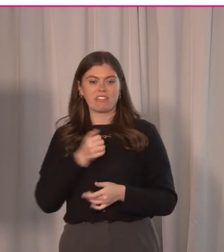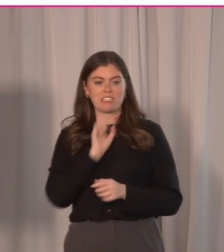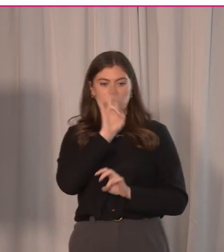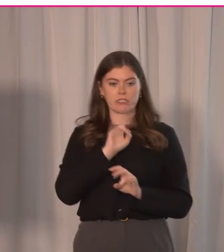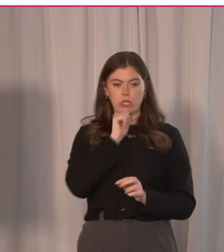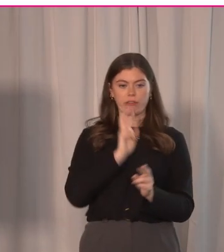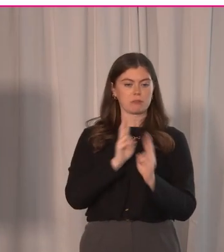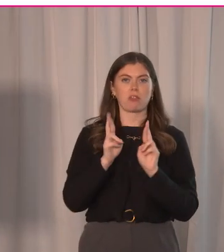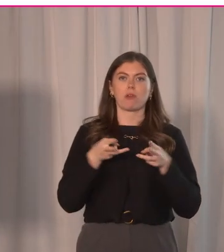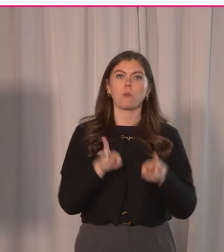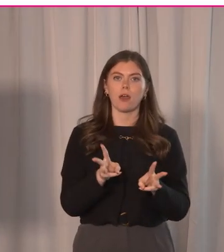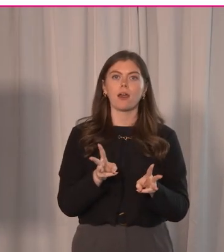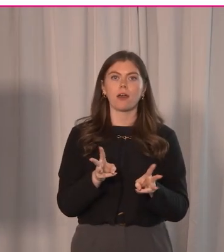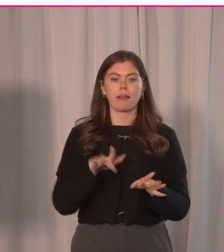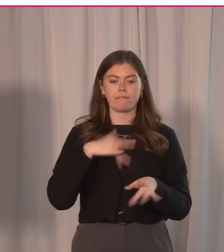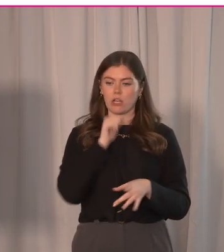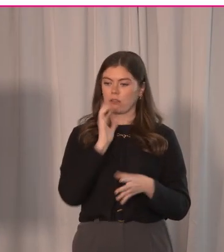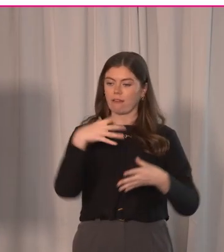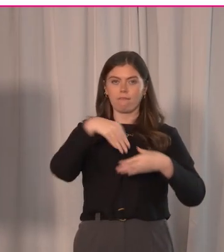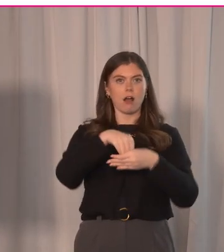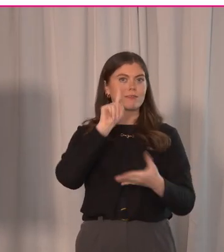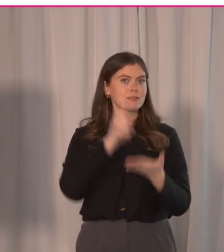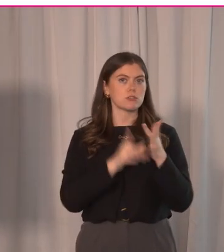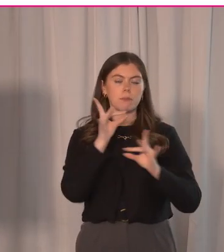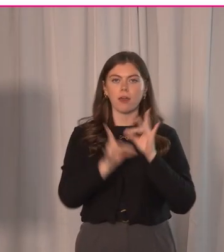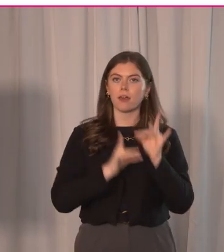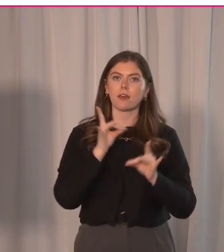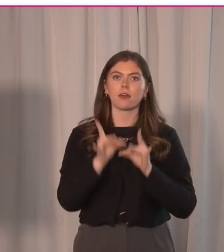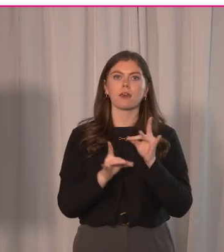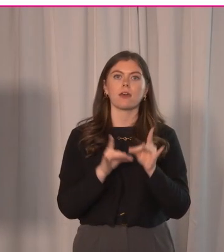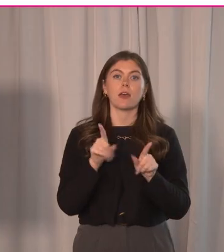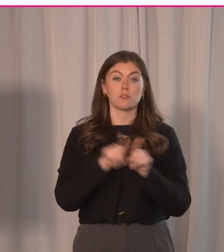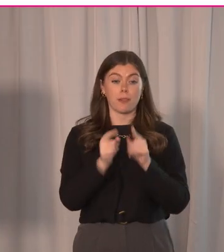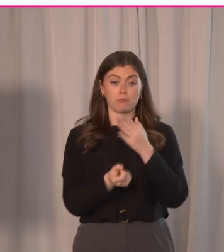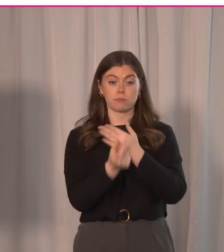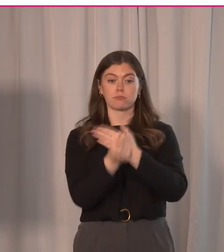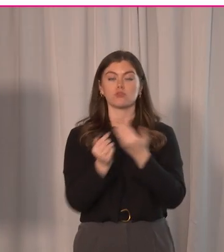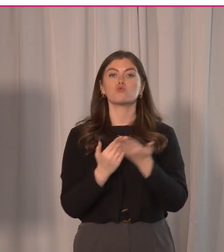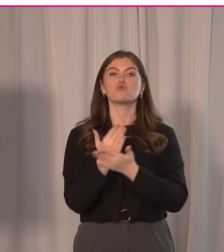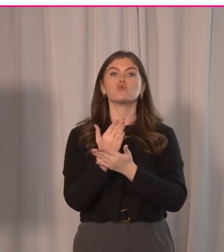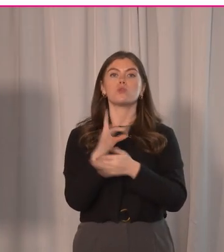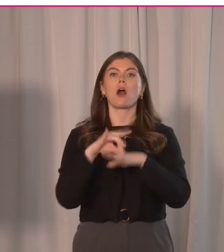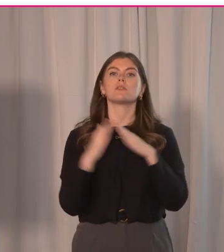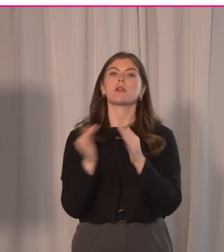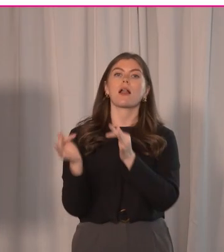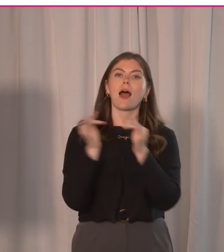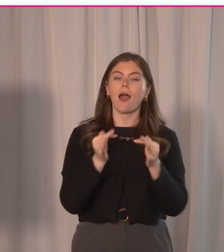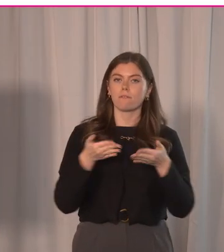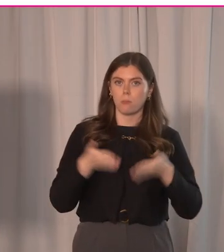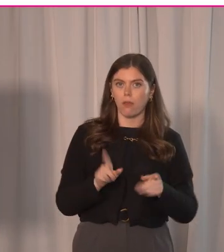Antenatally, they didn't feel as involved in decisions, and this also came up in hospital after birth and also in their care at